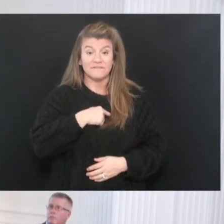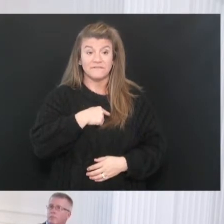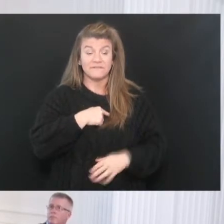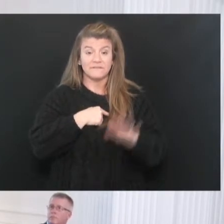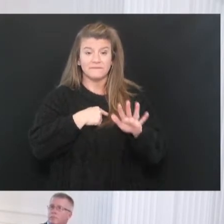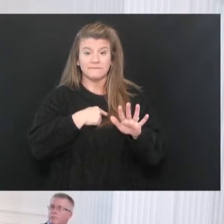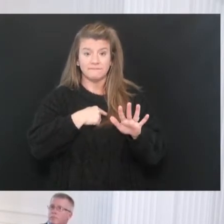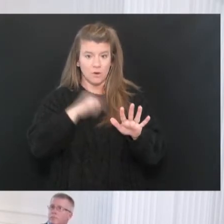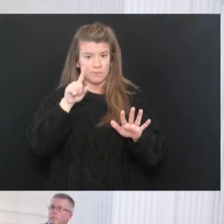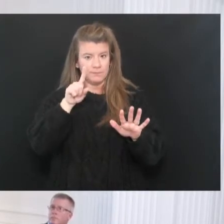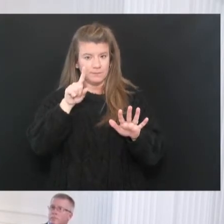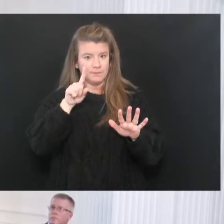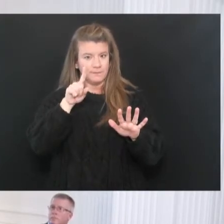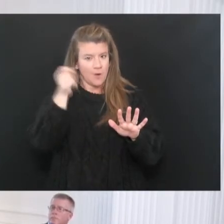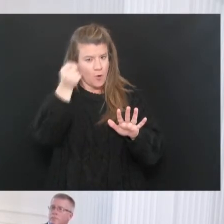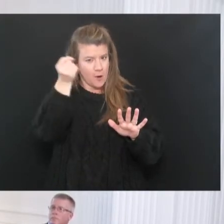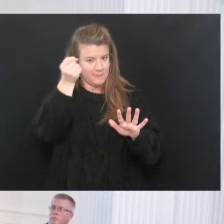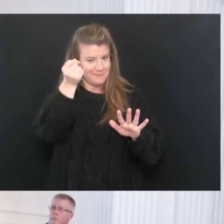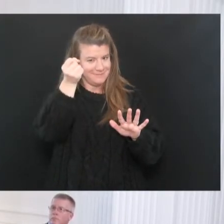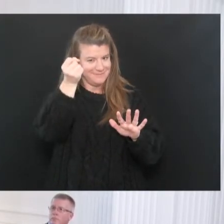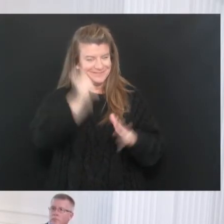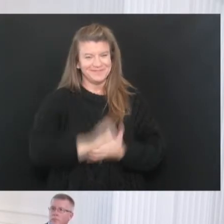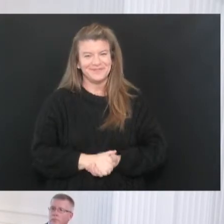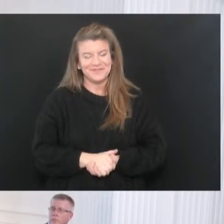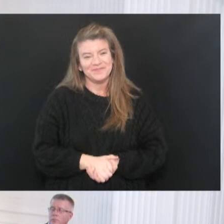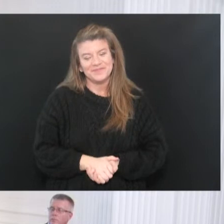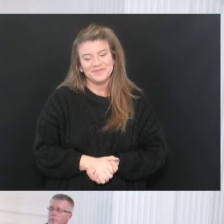let me just hold with me just 1 second.